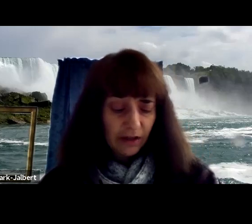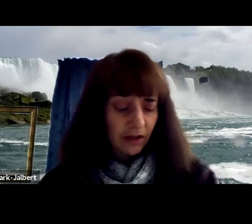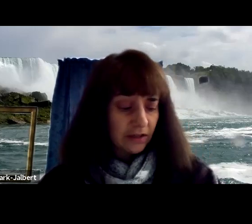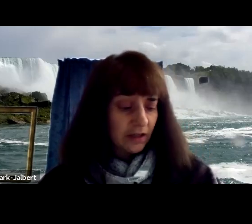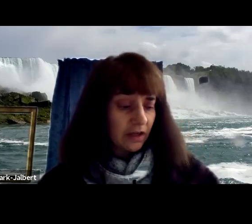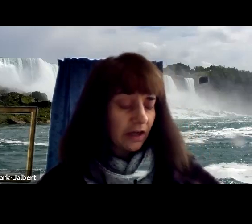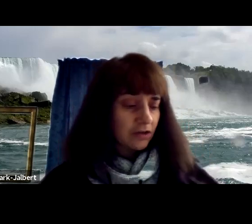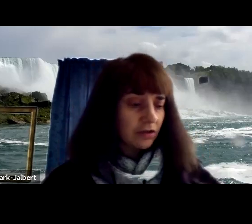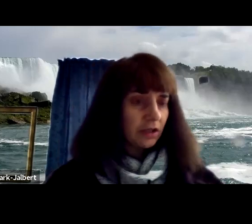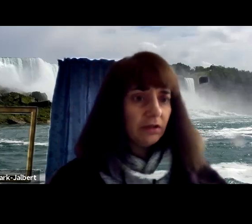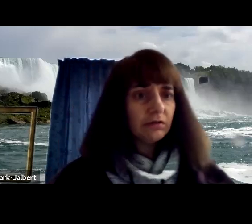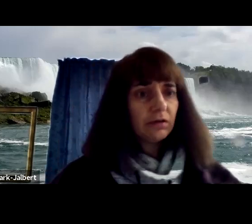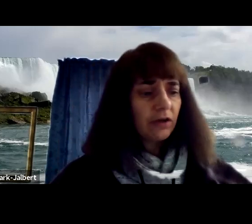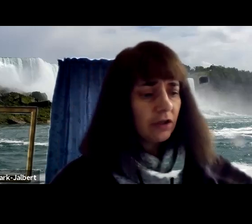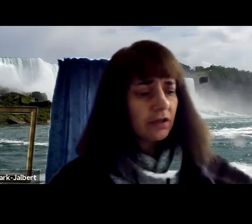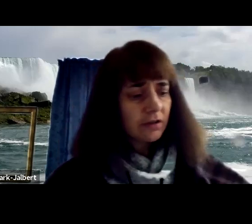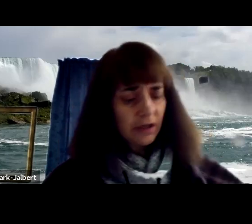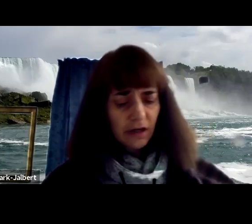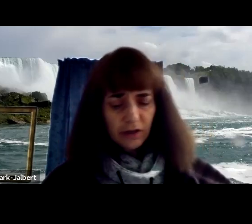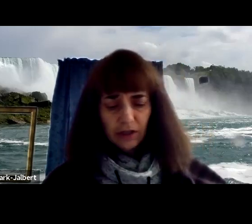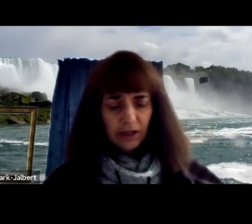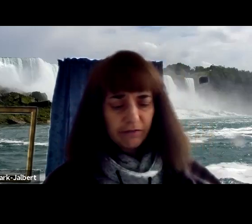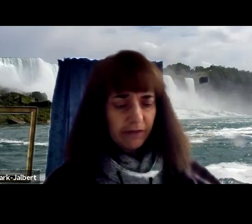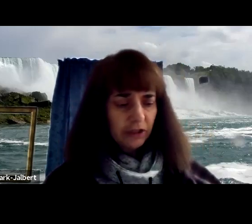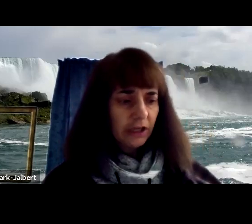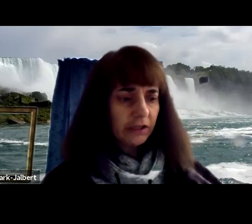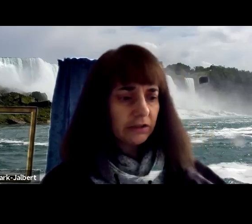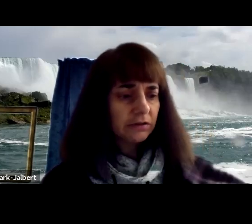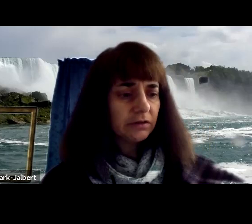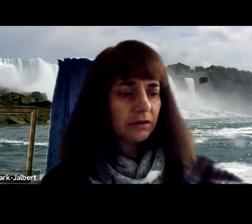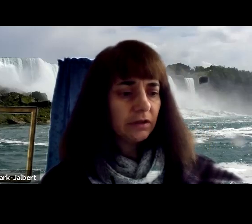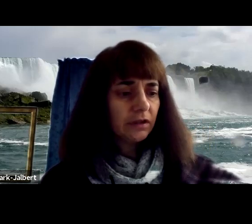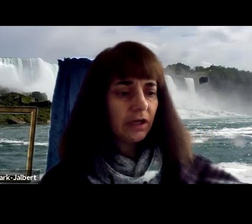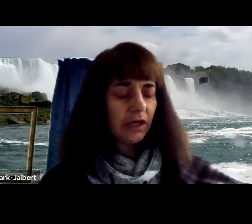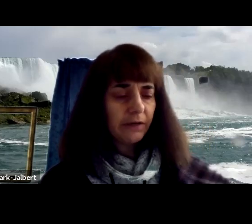do anything on Sunday, actually. I cooked. I started cooking at 5 o'clock.